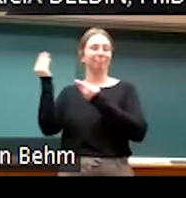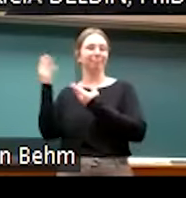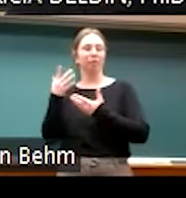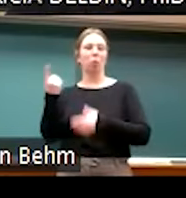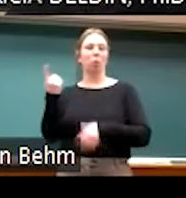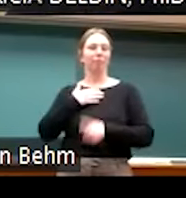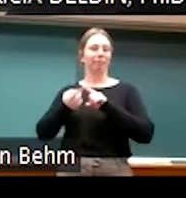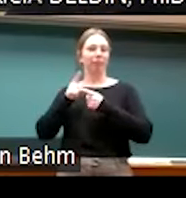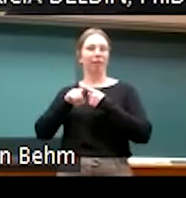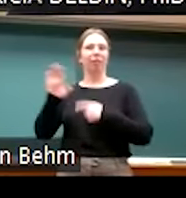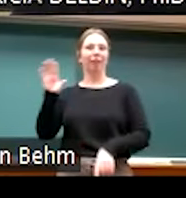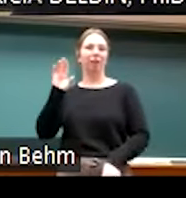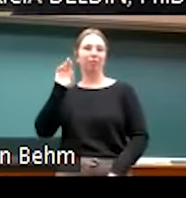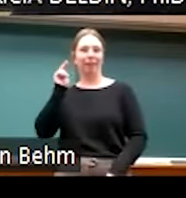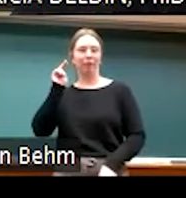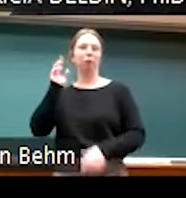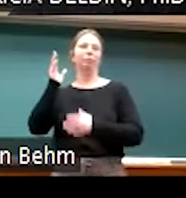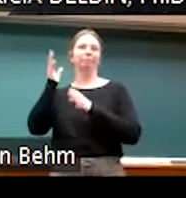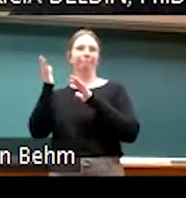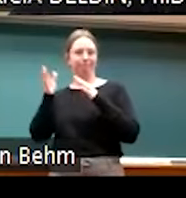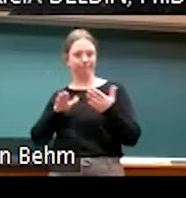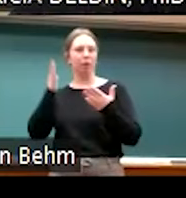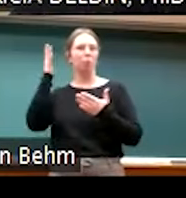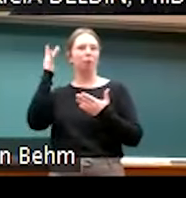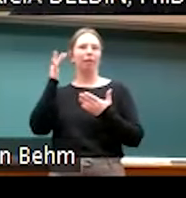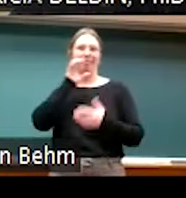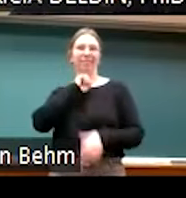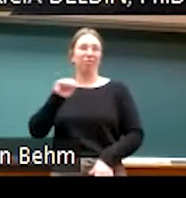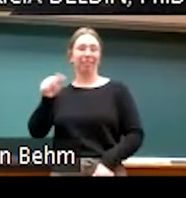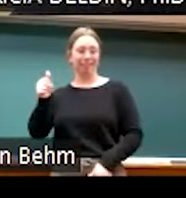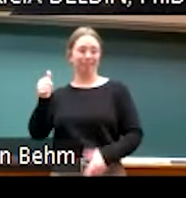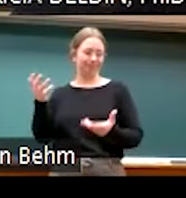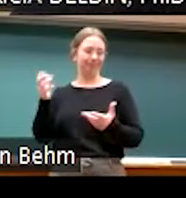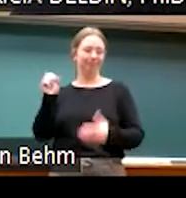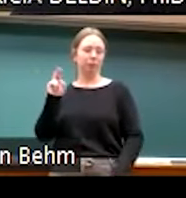died at the age of 10, just 2 days ago.